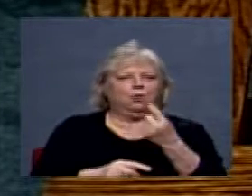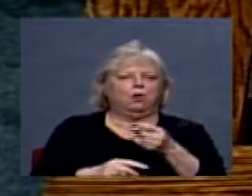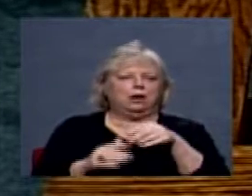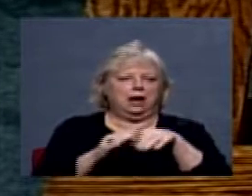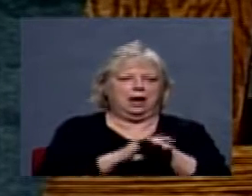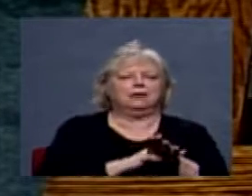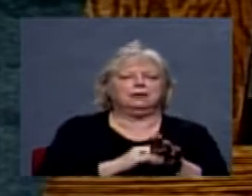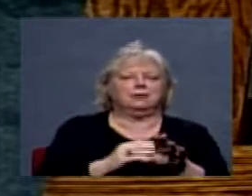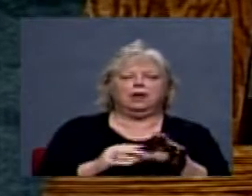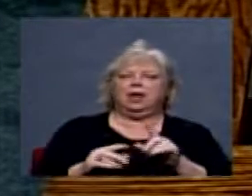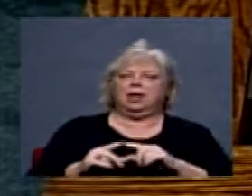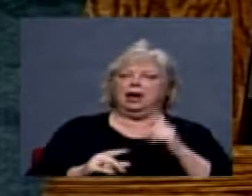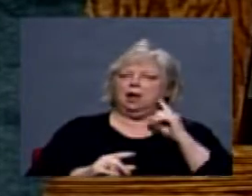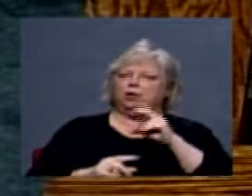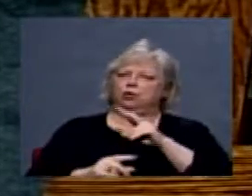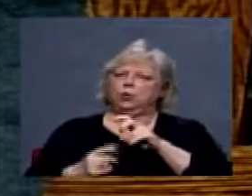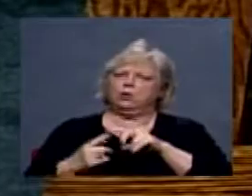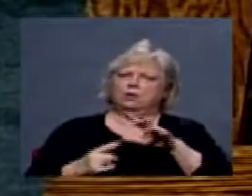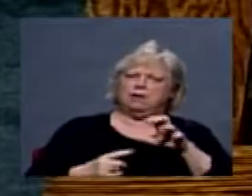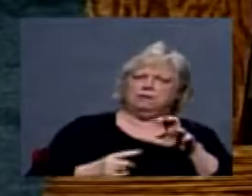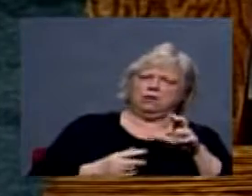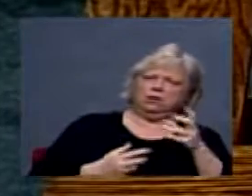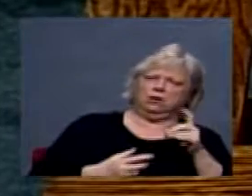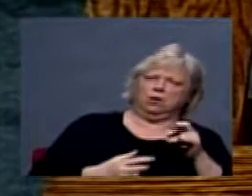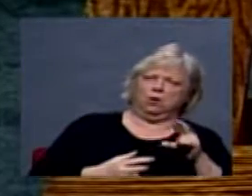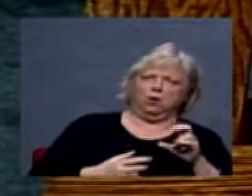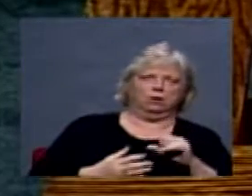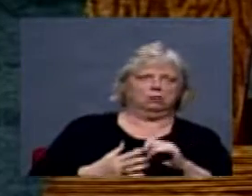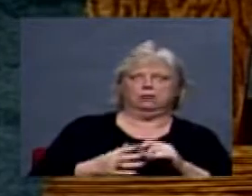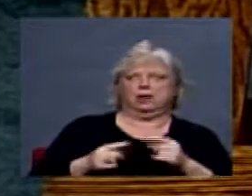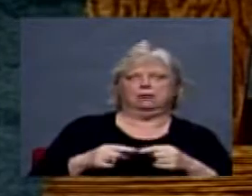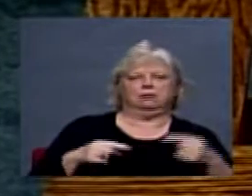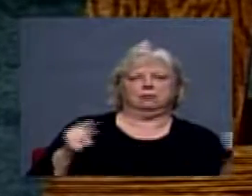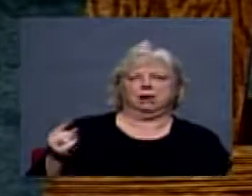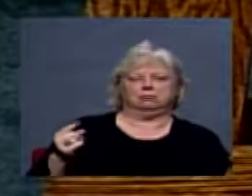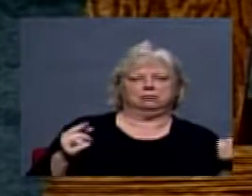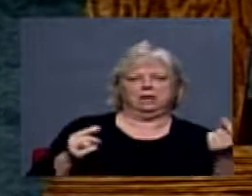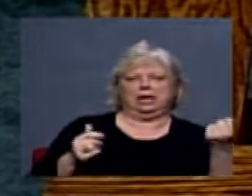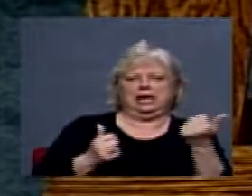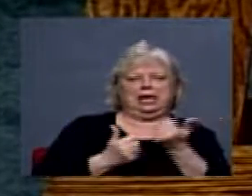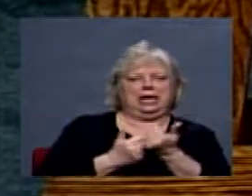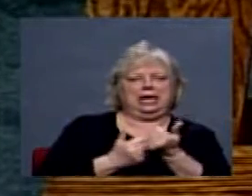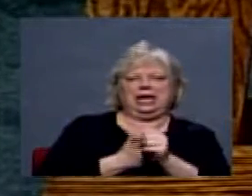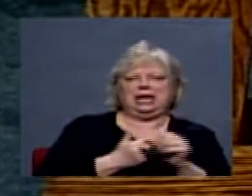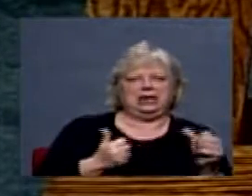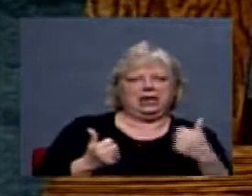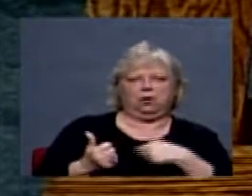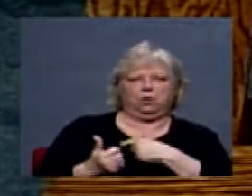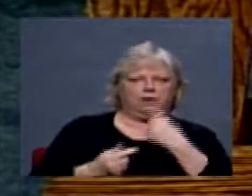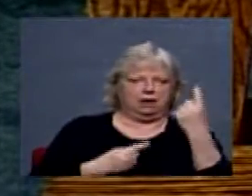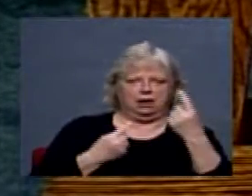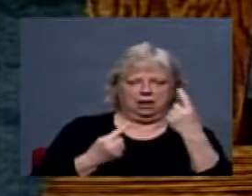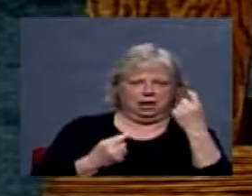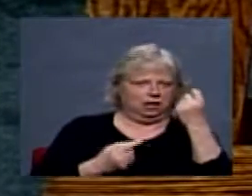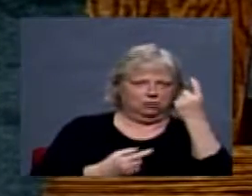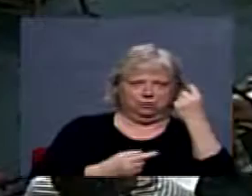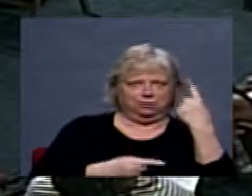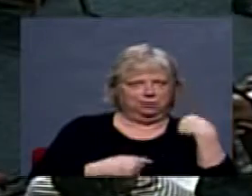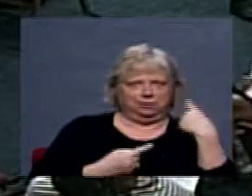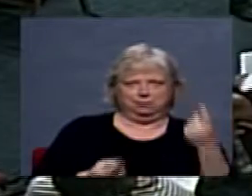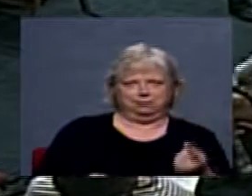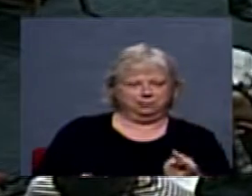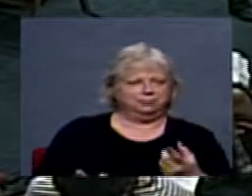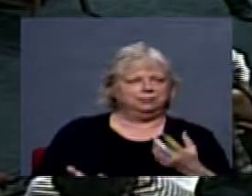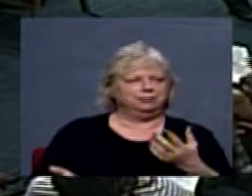then I heard 200 to 500 cars, which is contrary to anything that we've ever understood from our client.